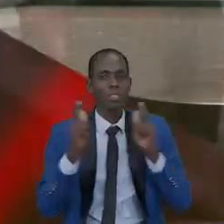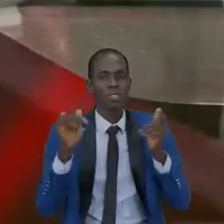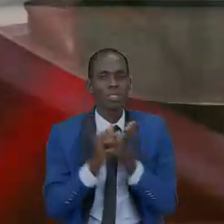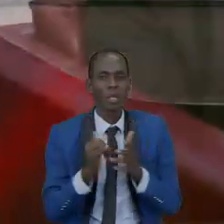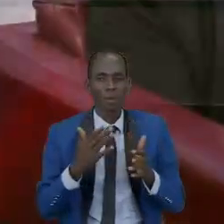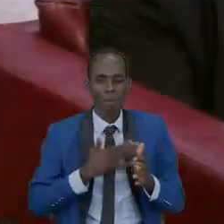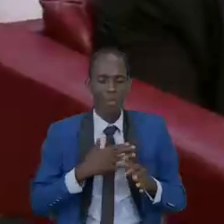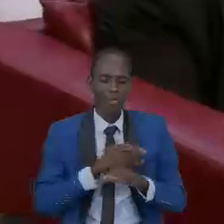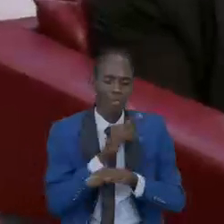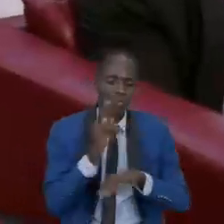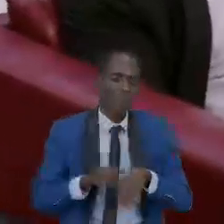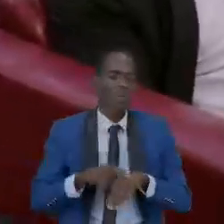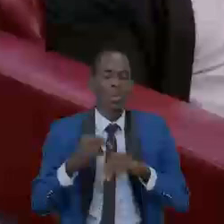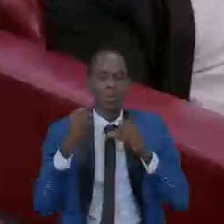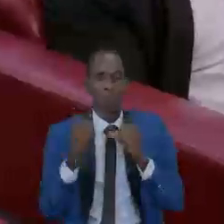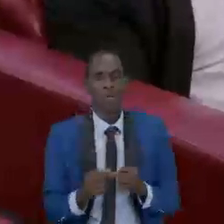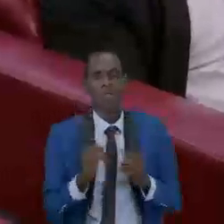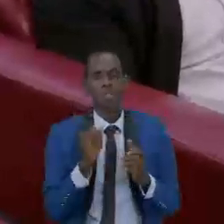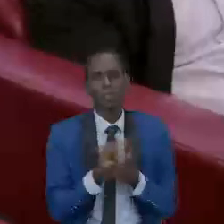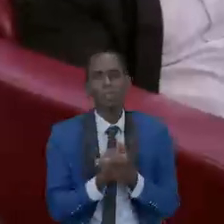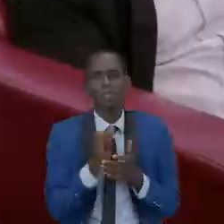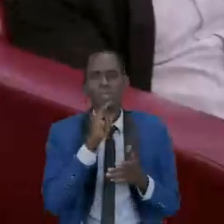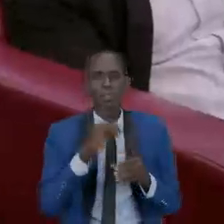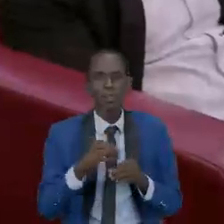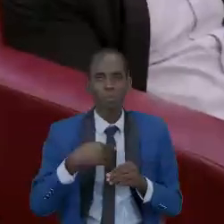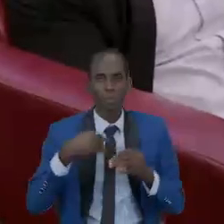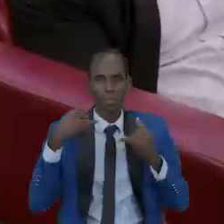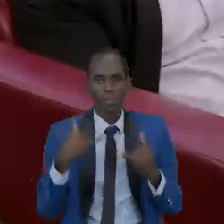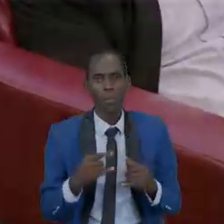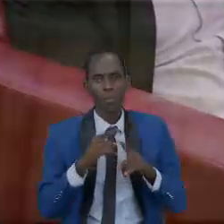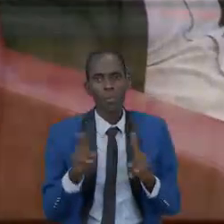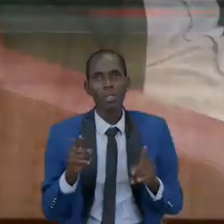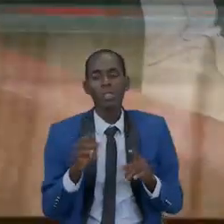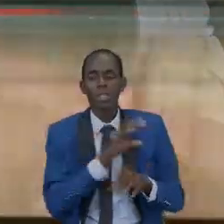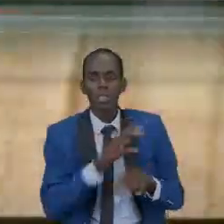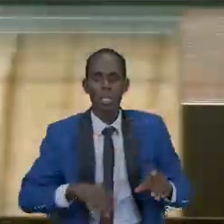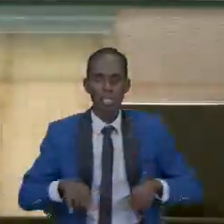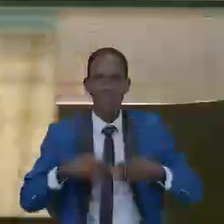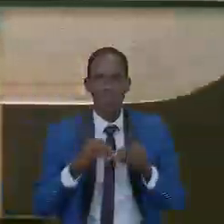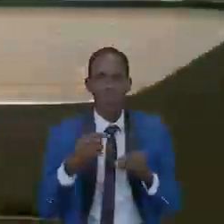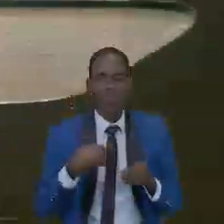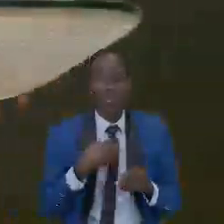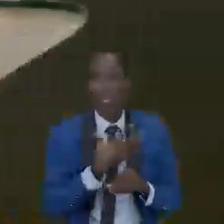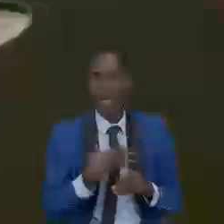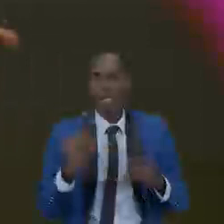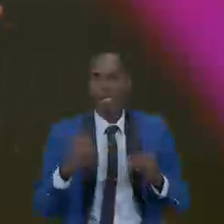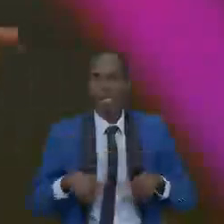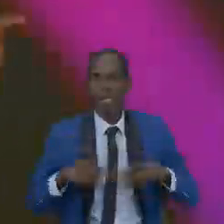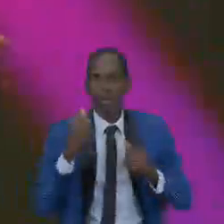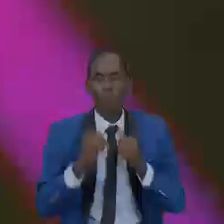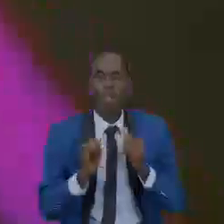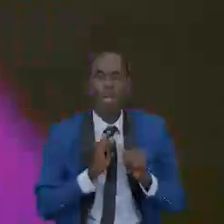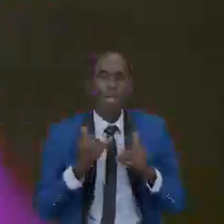lives big in me now. But Christ liveth in me, and the life which I now live in